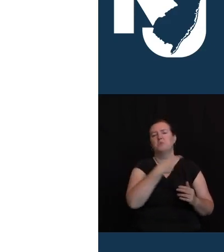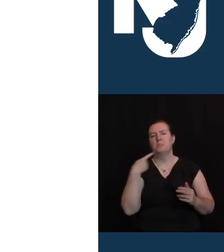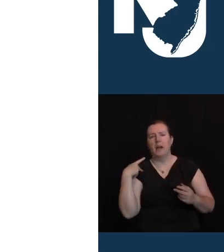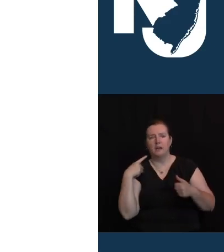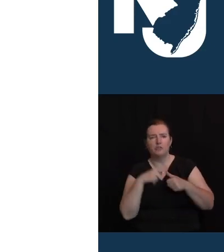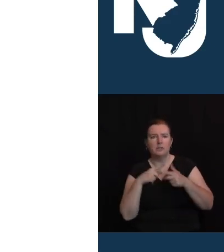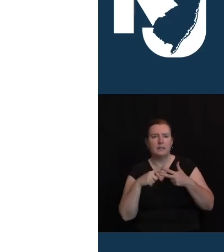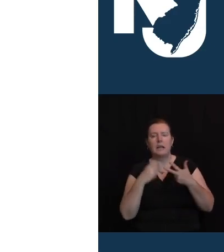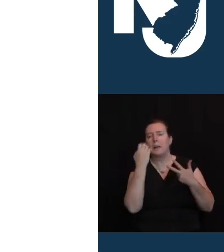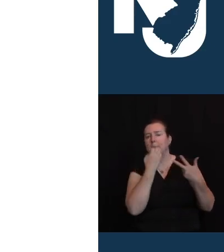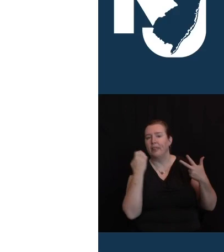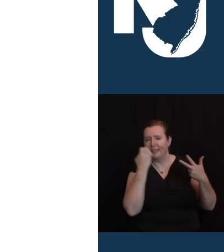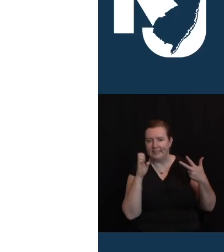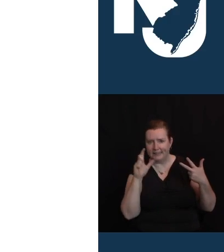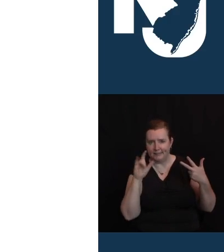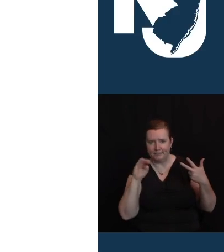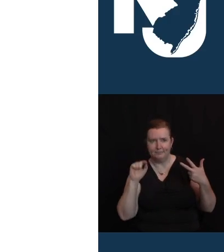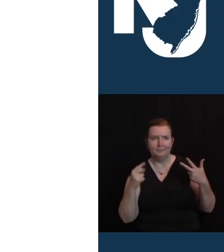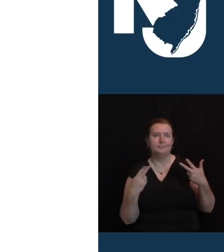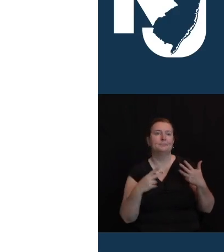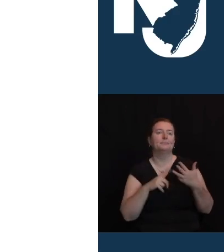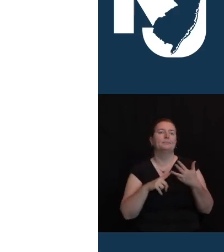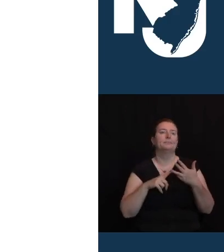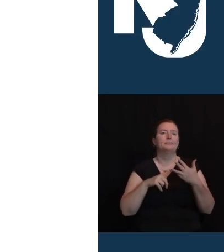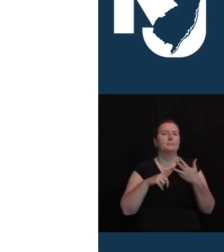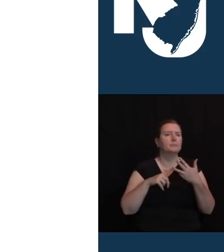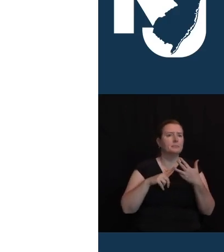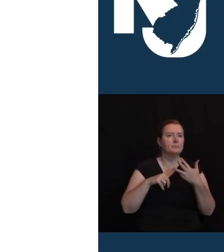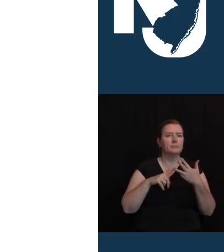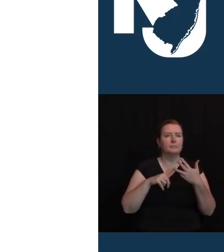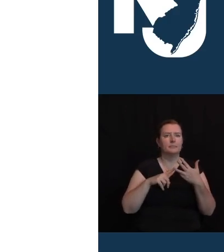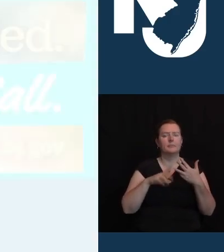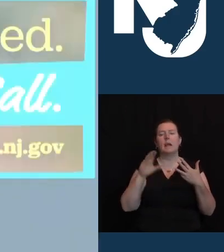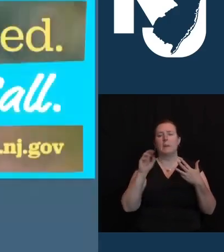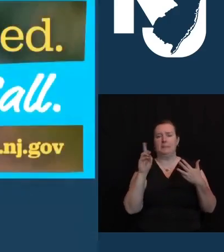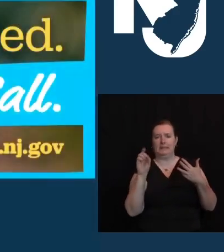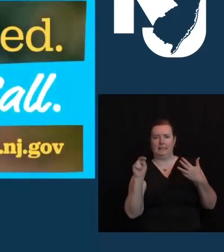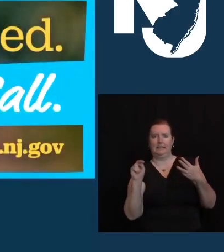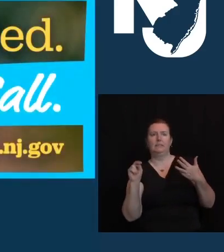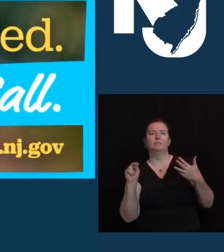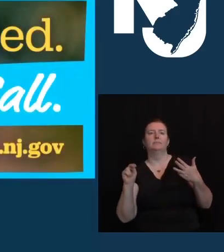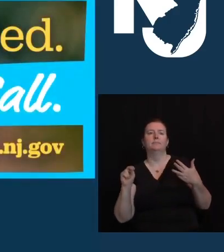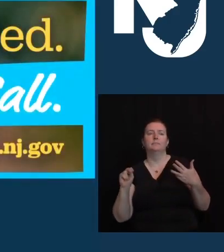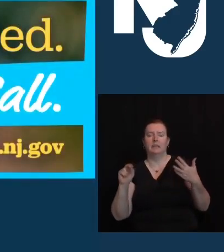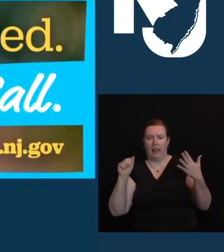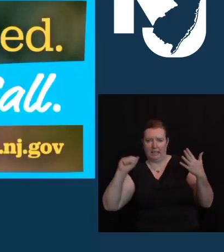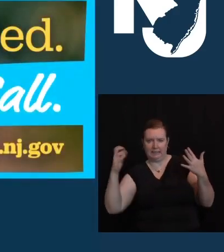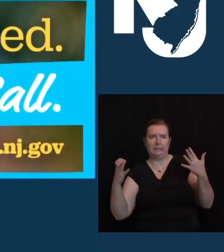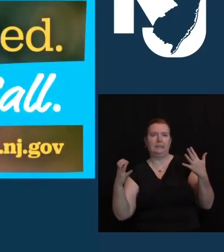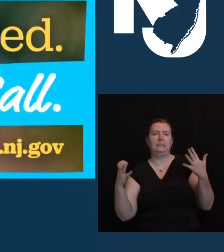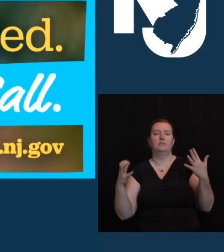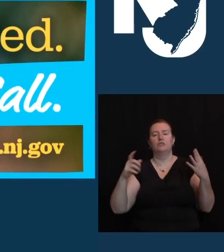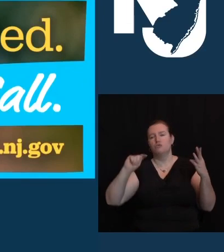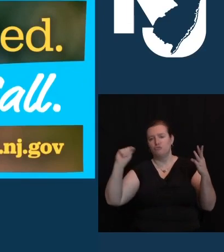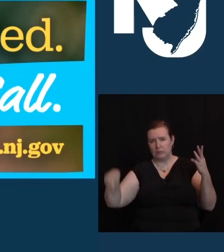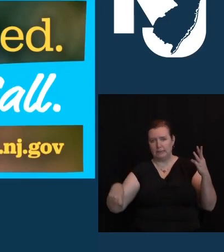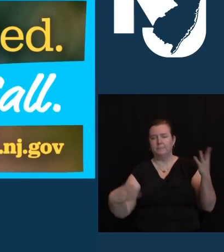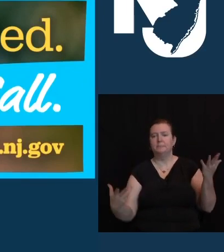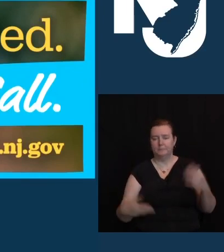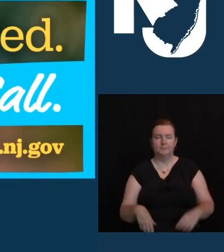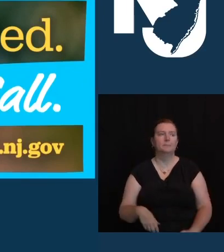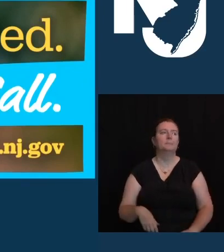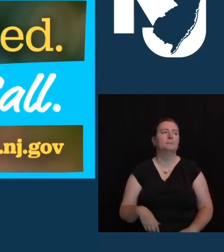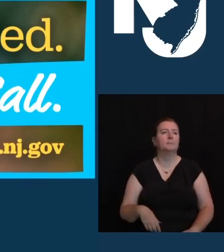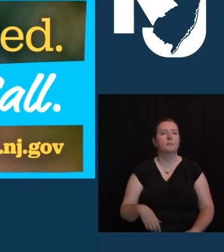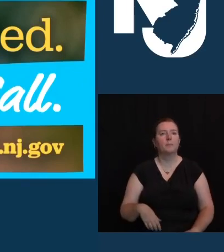Camden, Atlantic City, and Trenton. The campaign will run throughout the summer and will include digital and